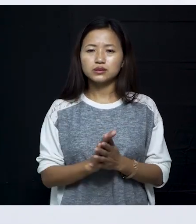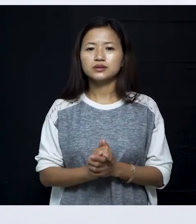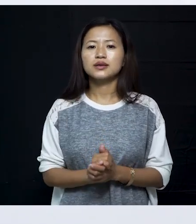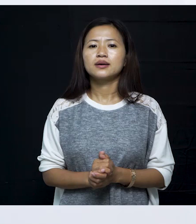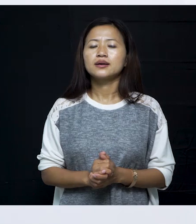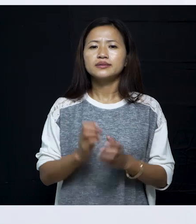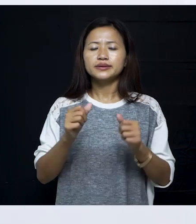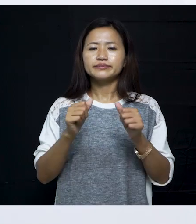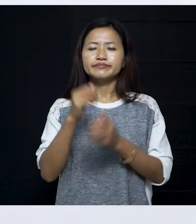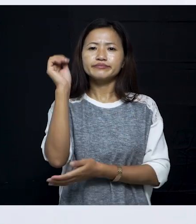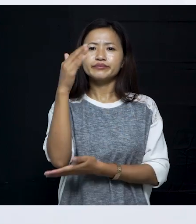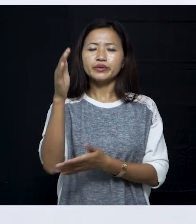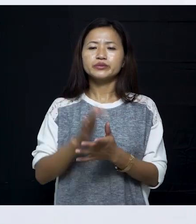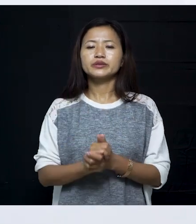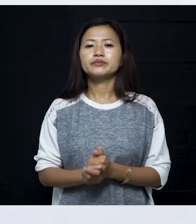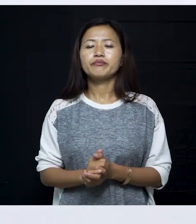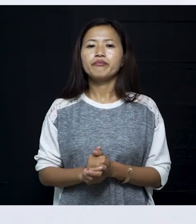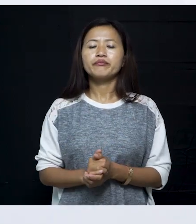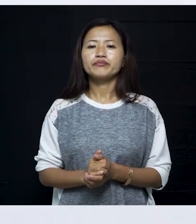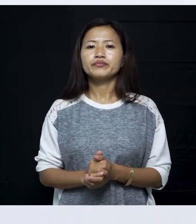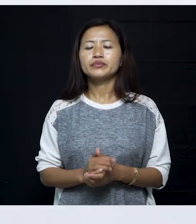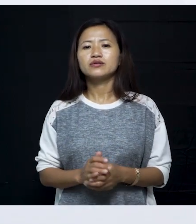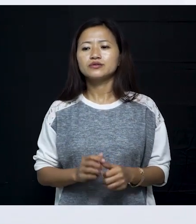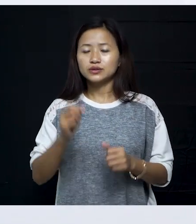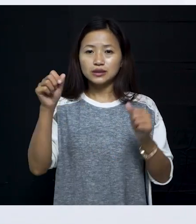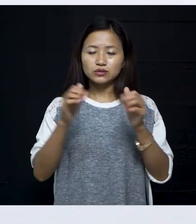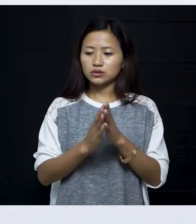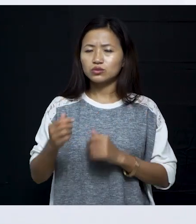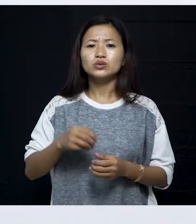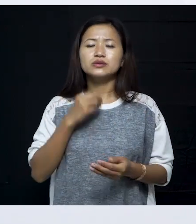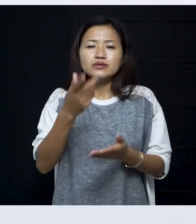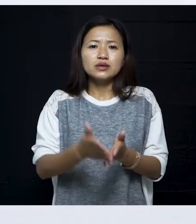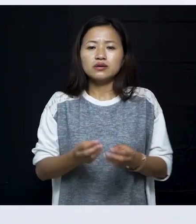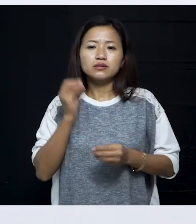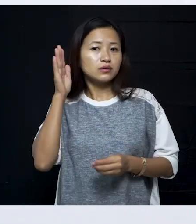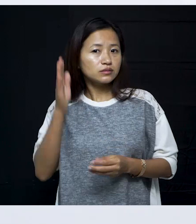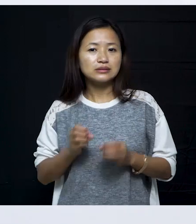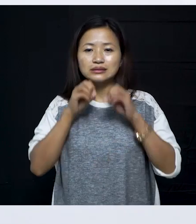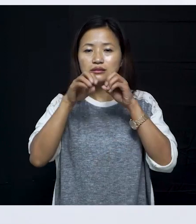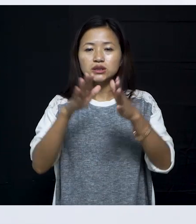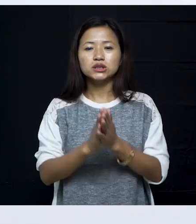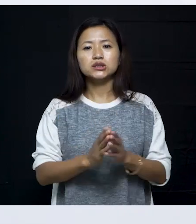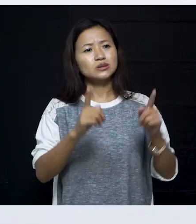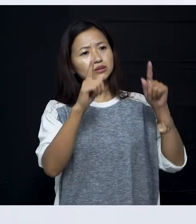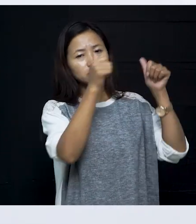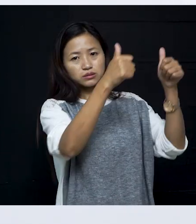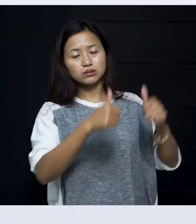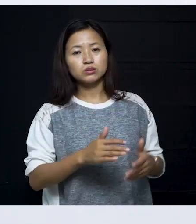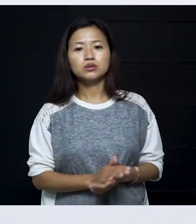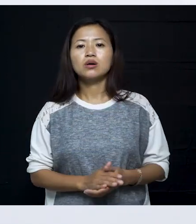organize the Republic Day parade, or you can also say who is giving out the notice. Maybe it is your school principal, or maybe it is